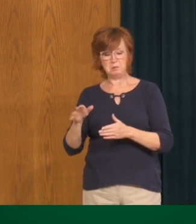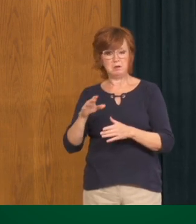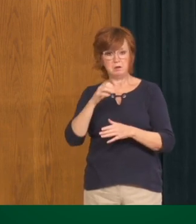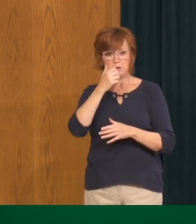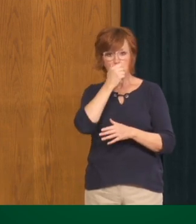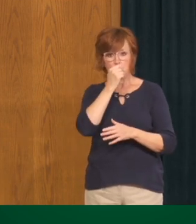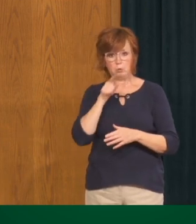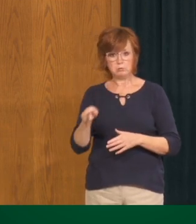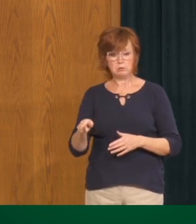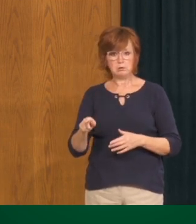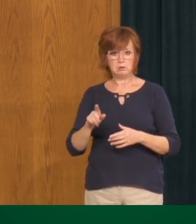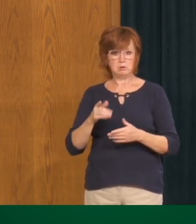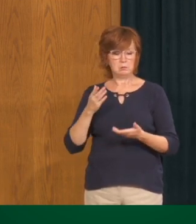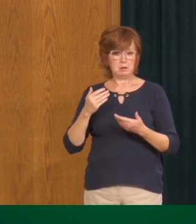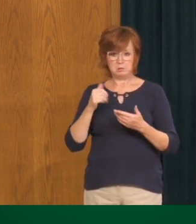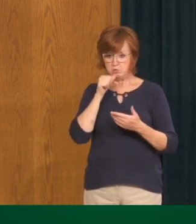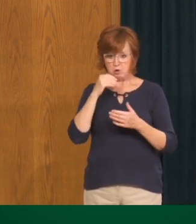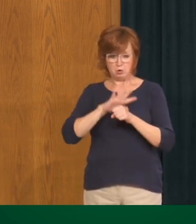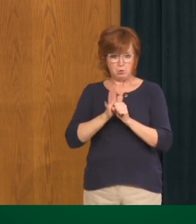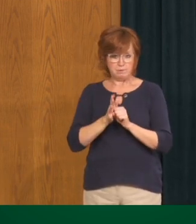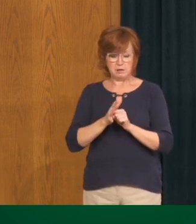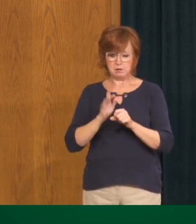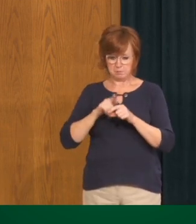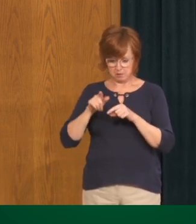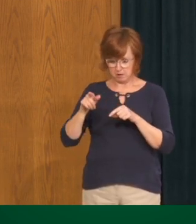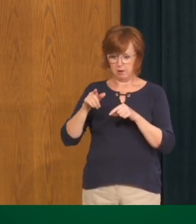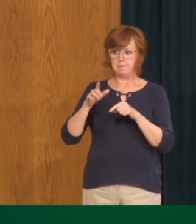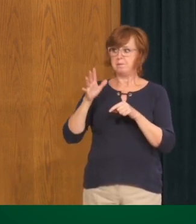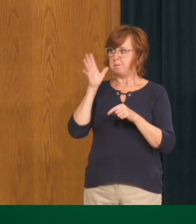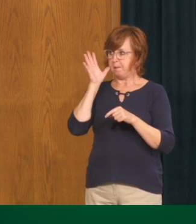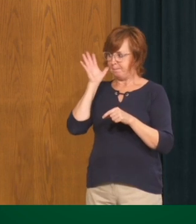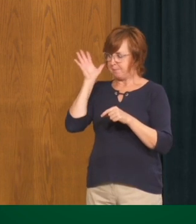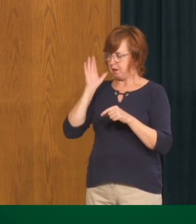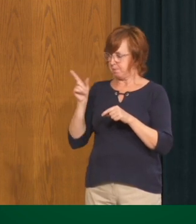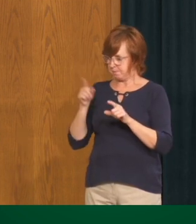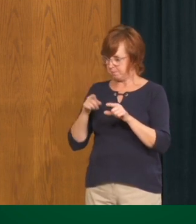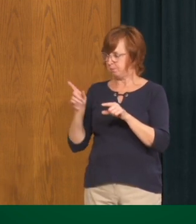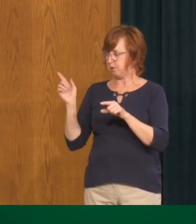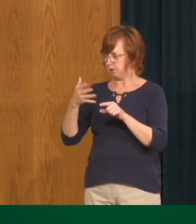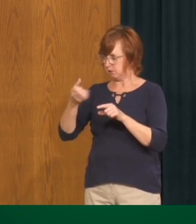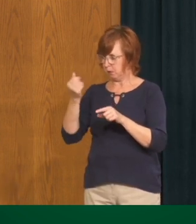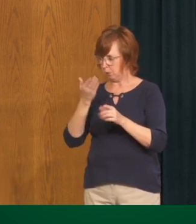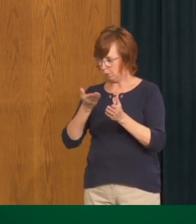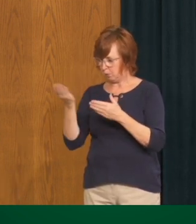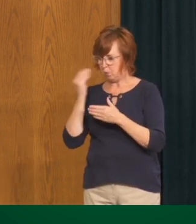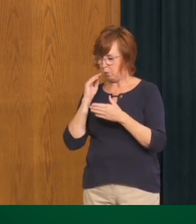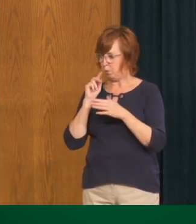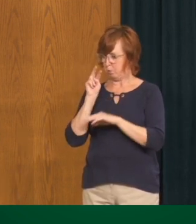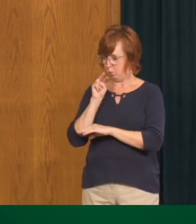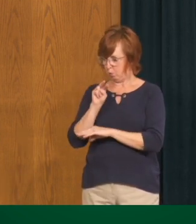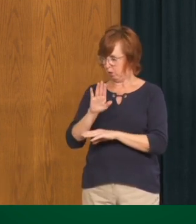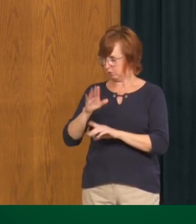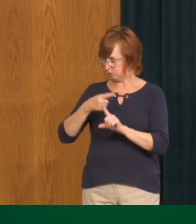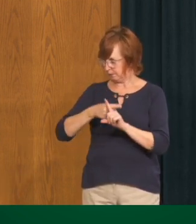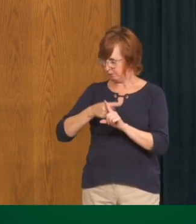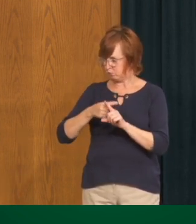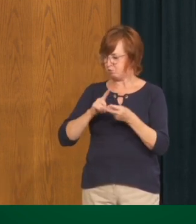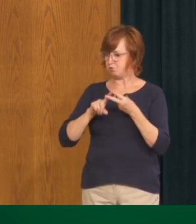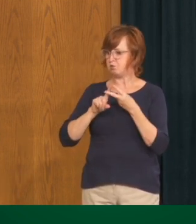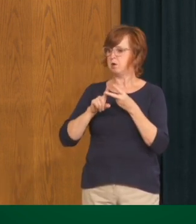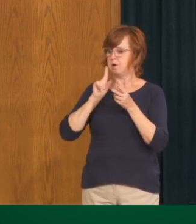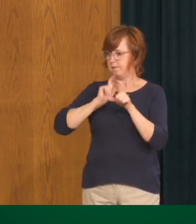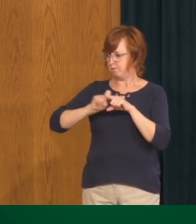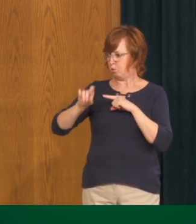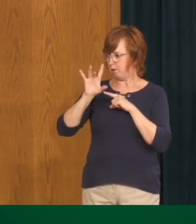is COVID positive and was in school, then, again, public health has been doing detailed case contact investigation for the last 7 months. So